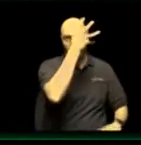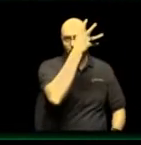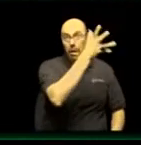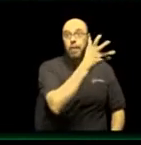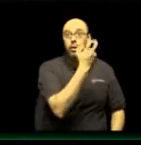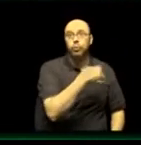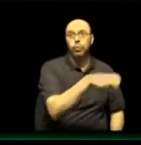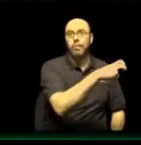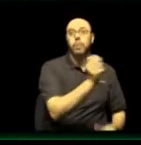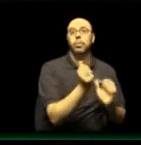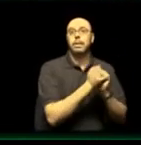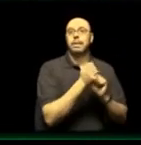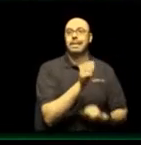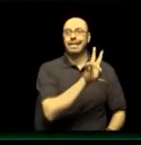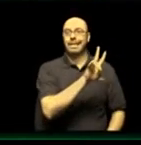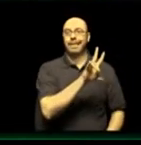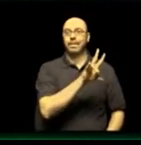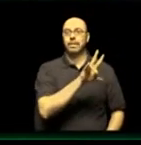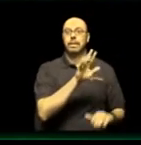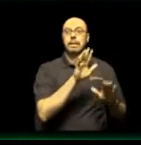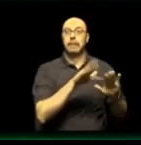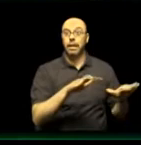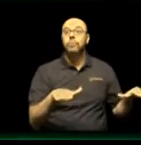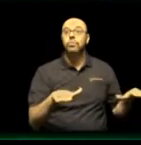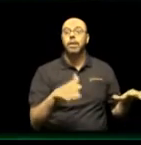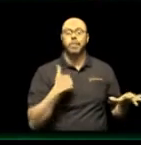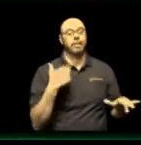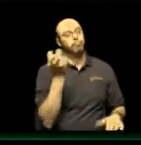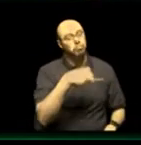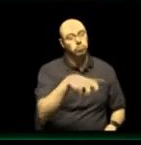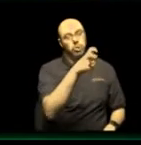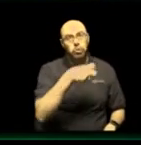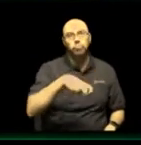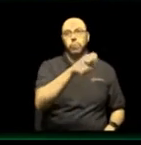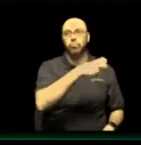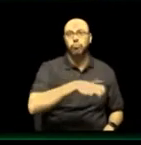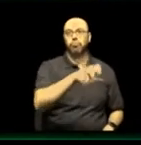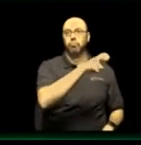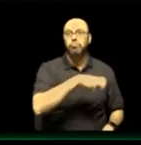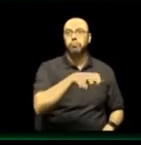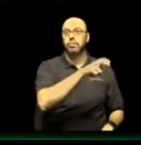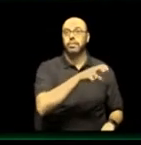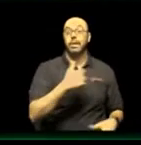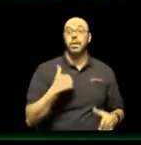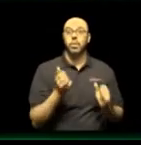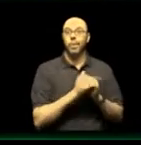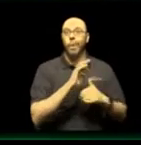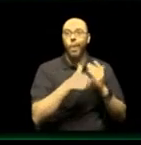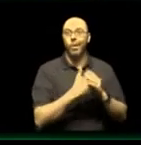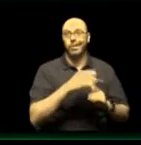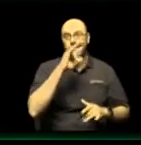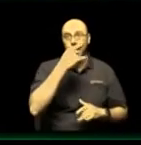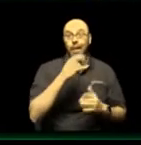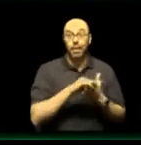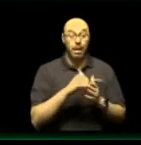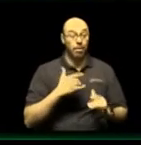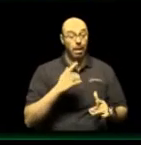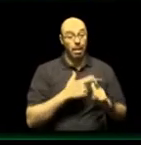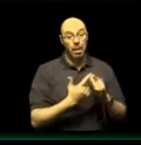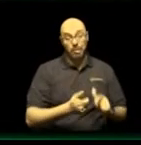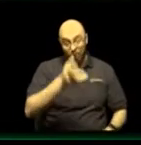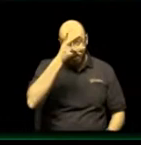7 kids. Wow. So they travel all the different tracks with the kids. So that my grandfather's